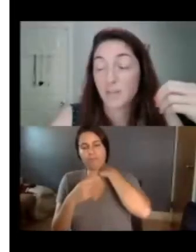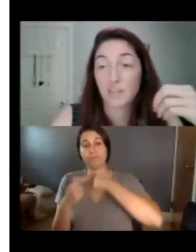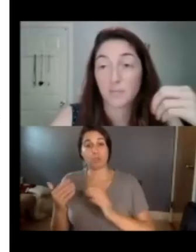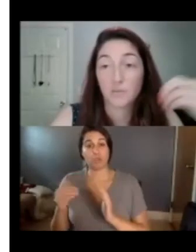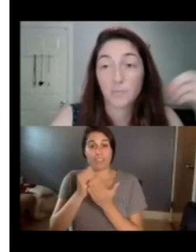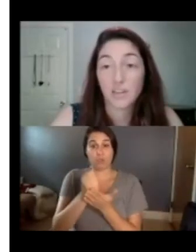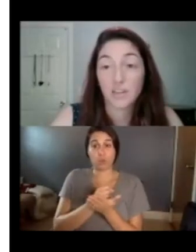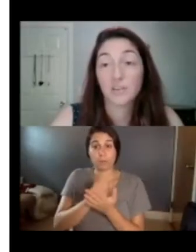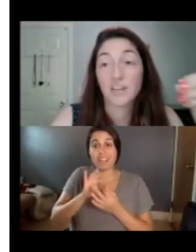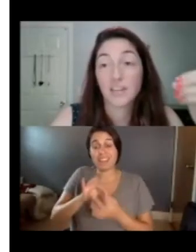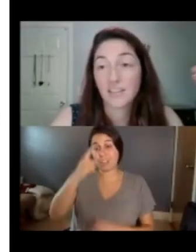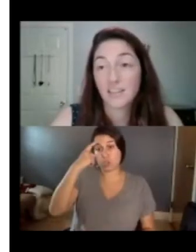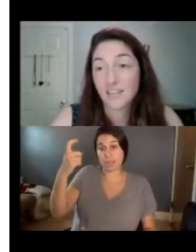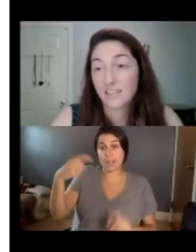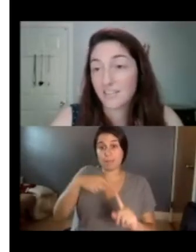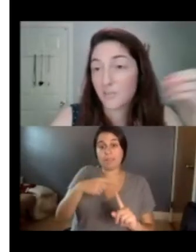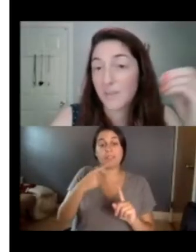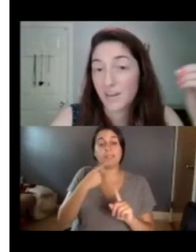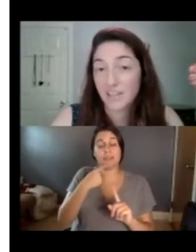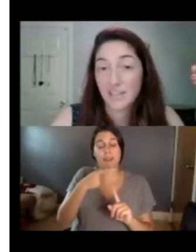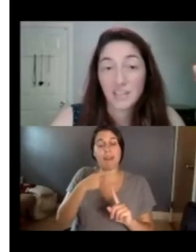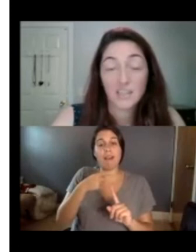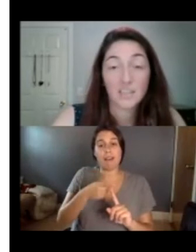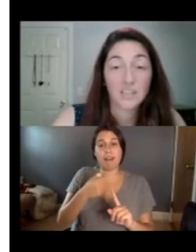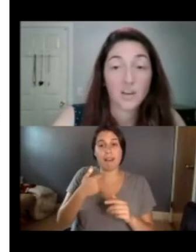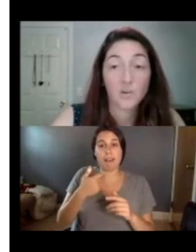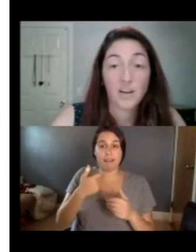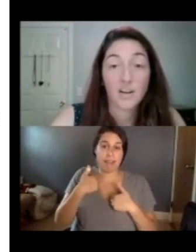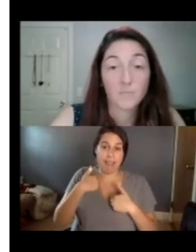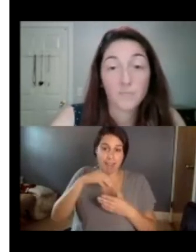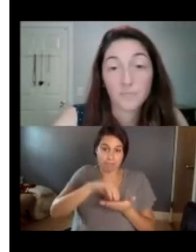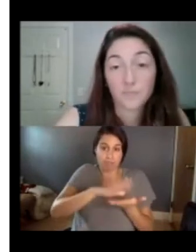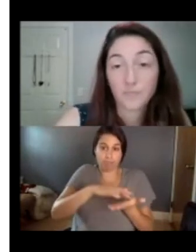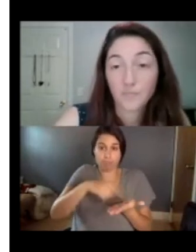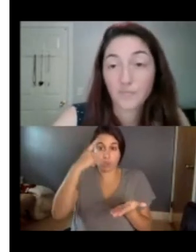dreams that participants reported during the dream diary. So